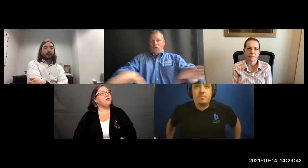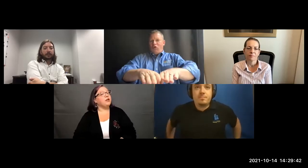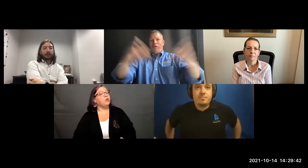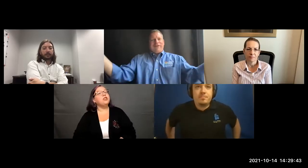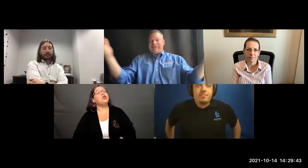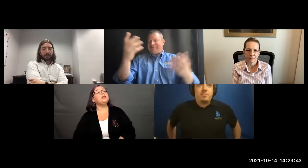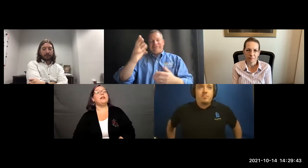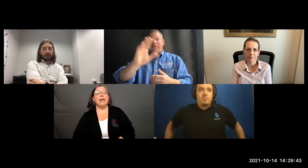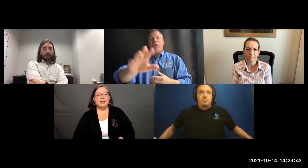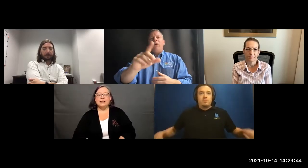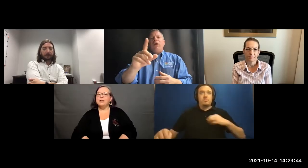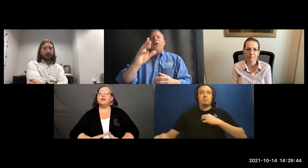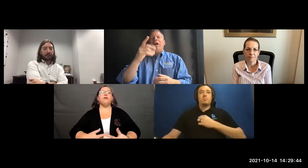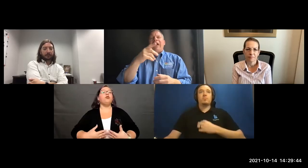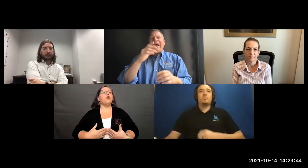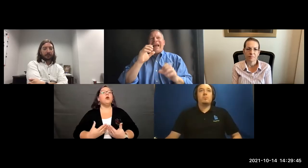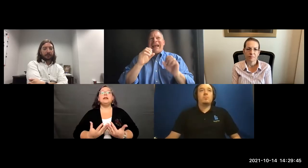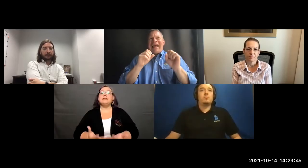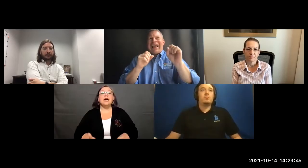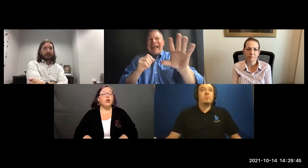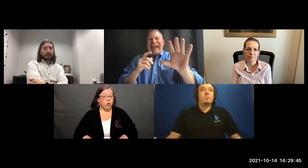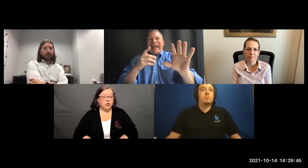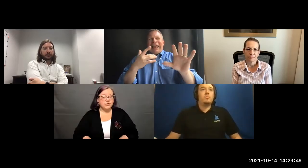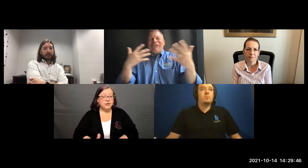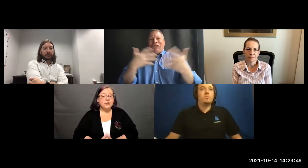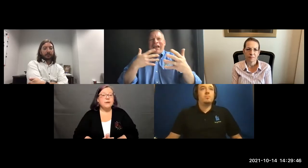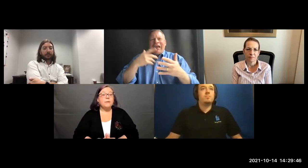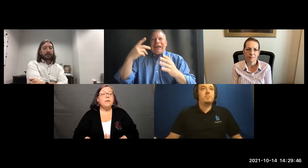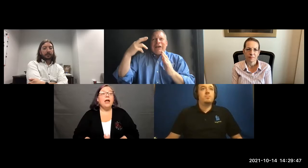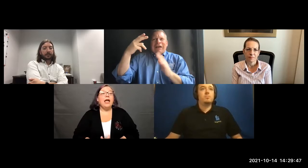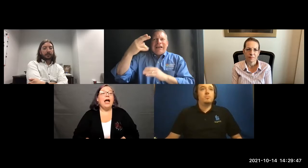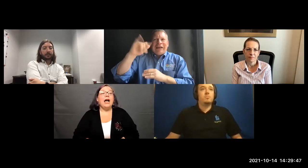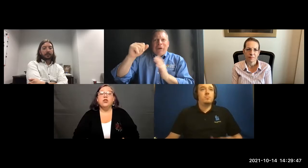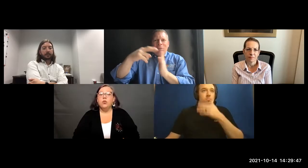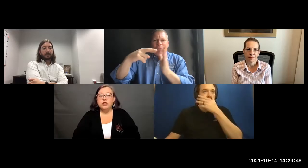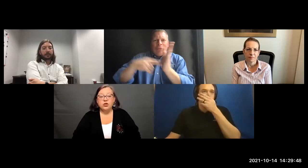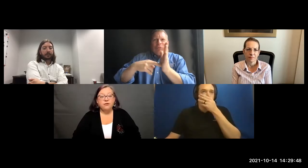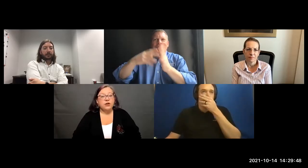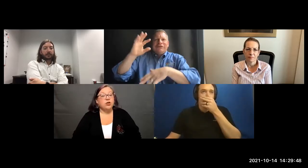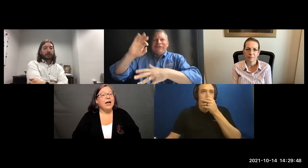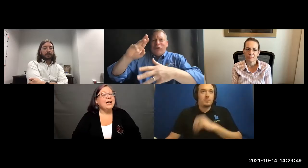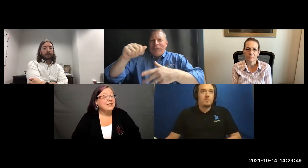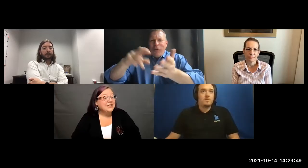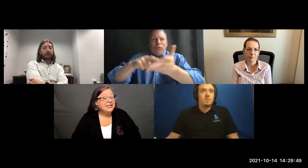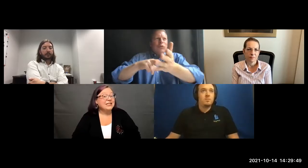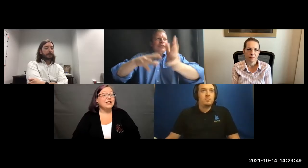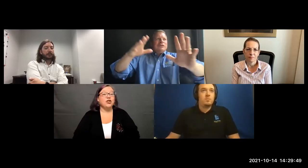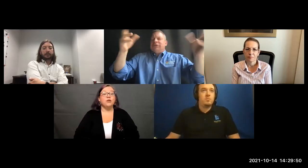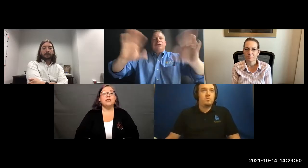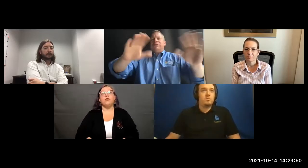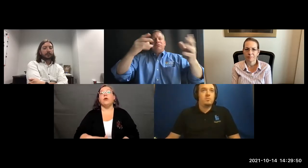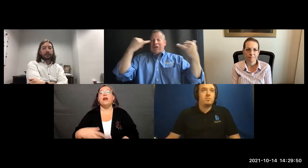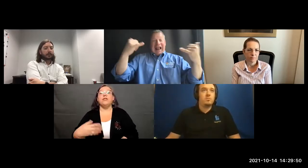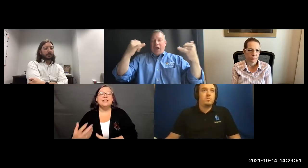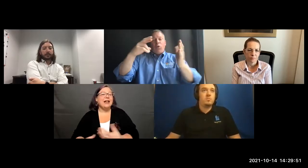do you feel we should collect? The floor is now yours. I don't want you to feel hesitant in